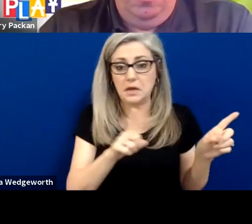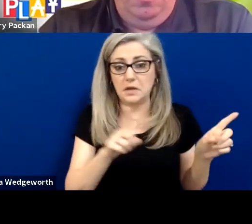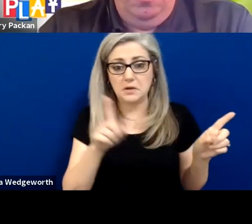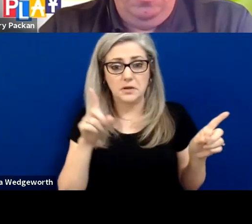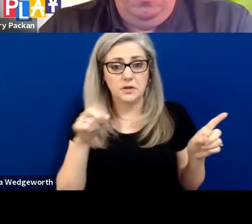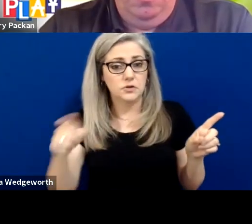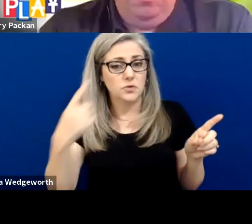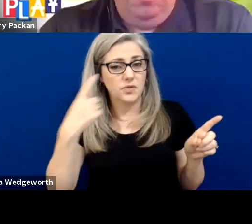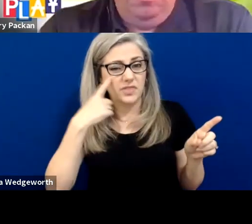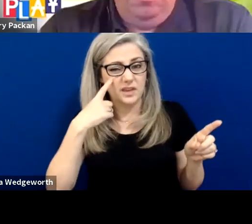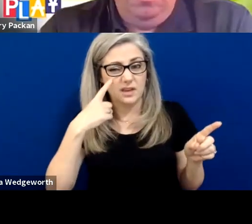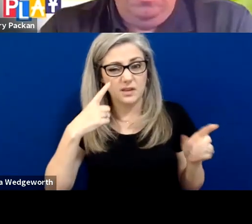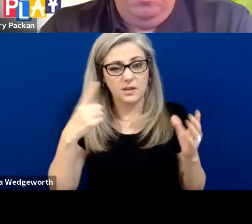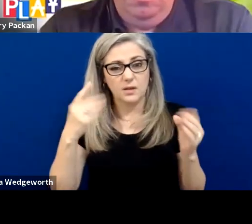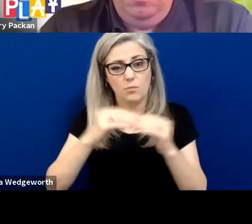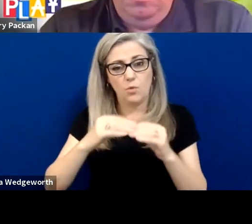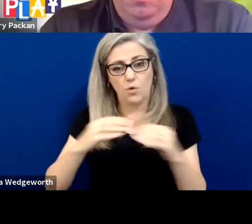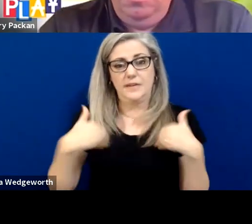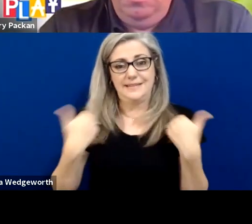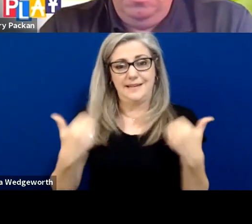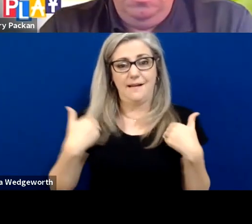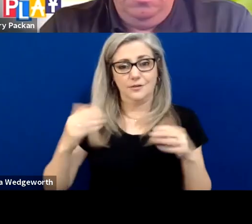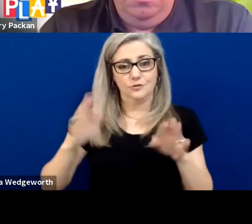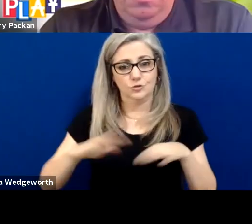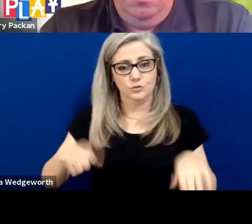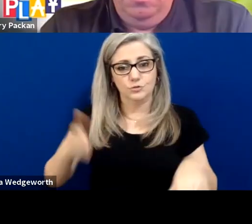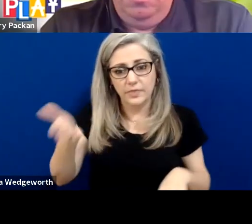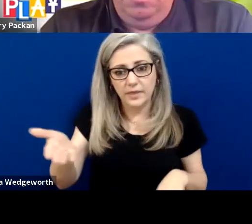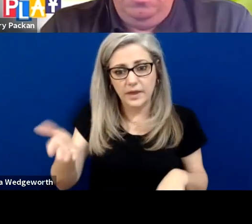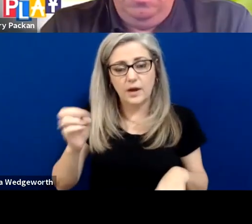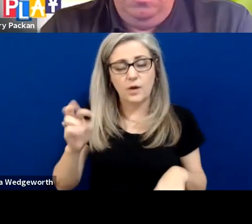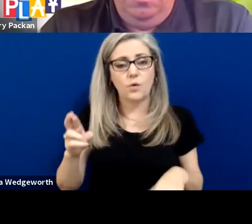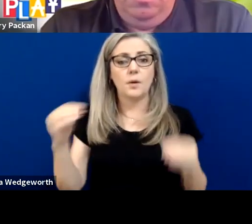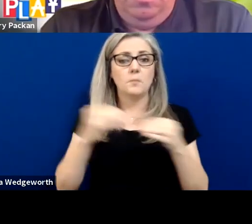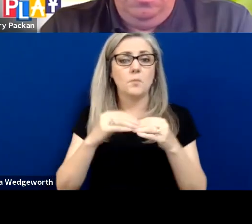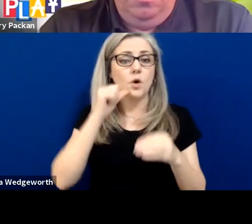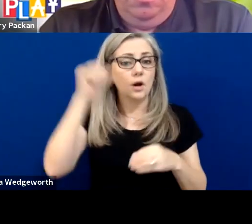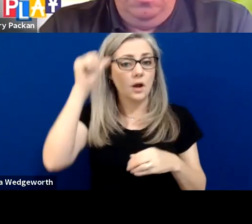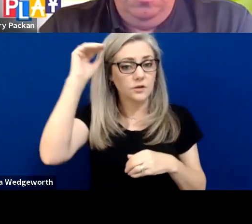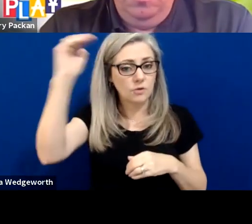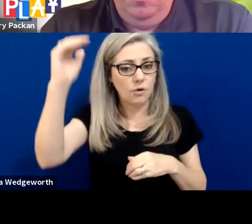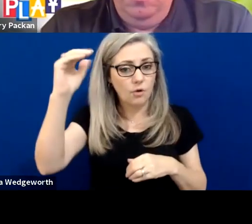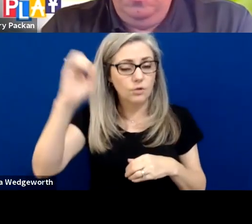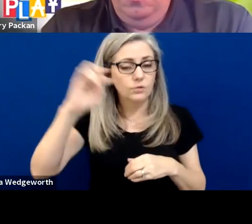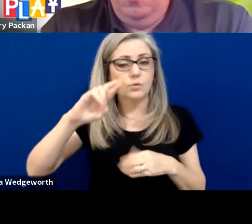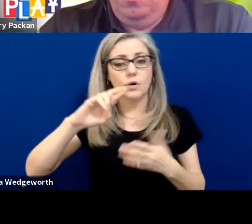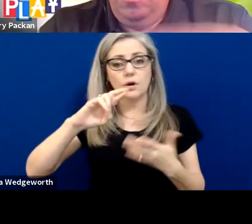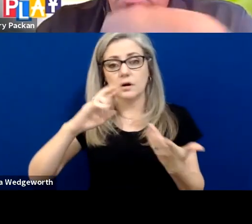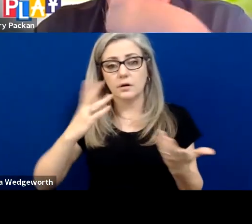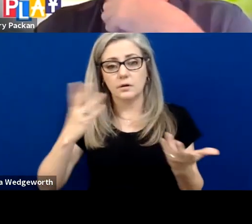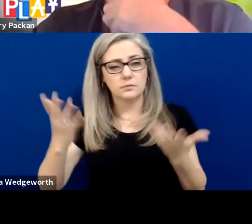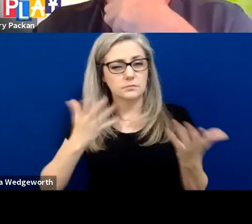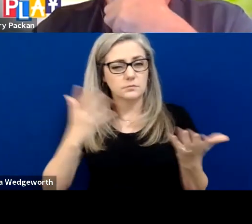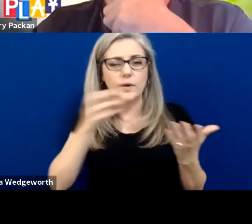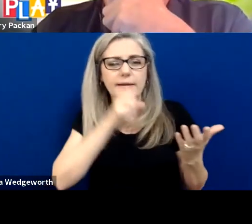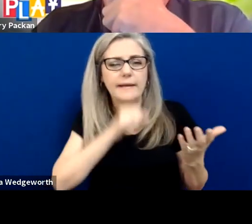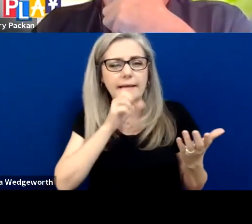smaller children in this park? Do we see a more adult, middle age, you know? We would